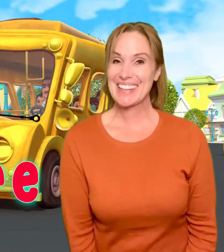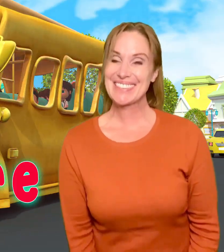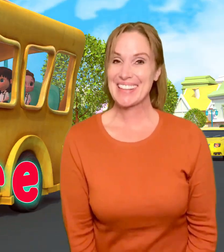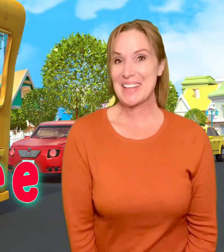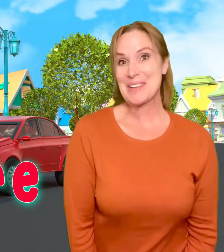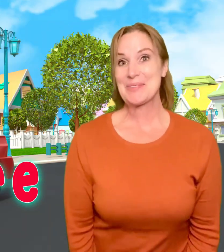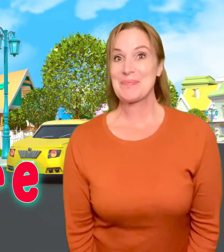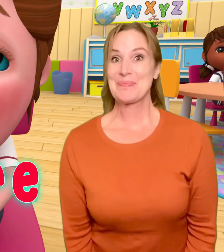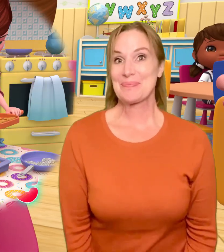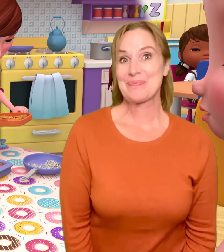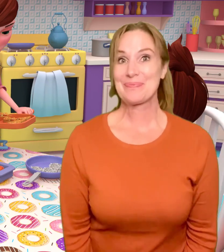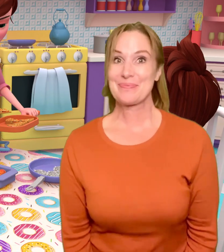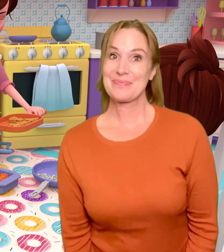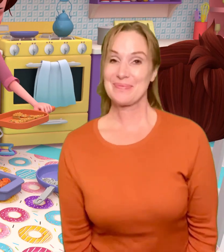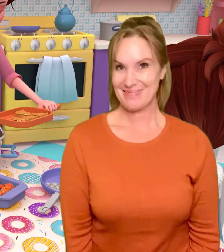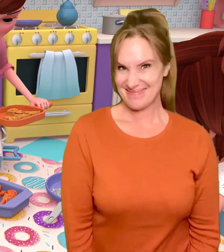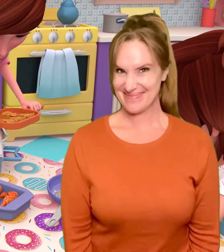Let's share.